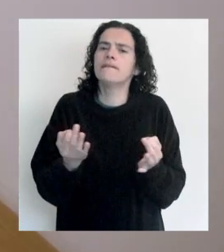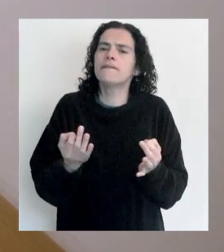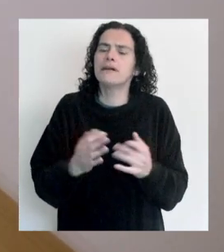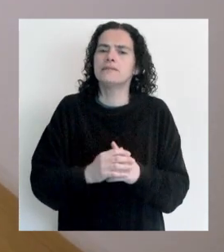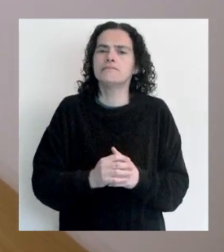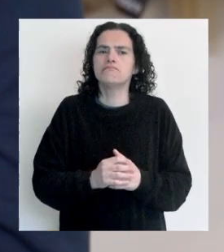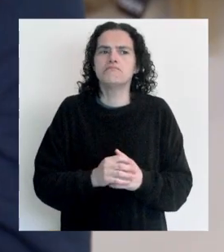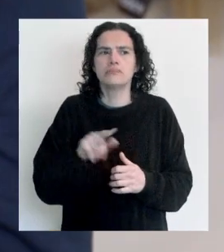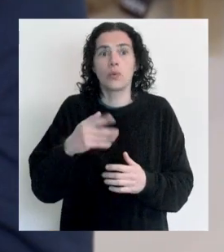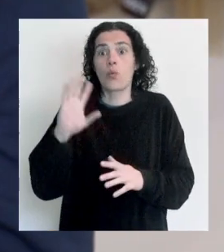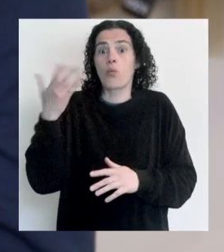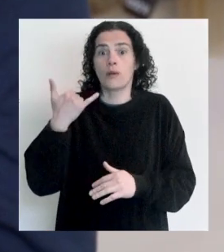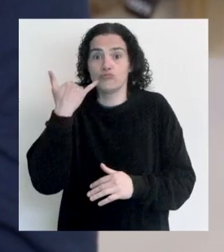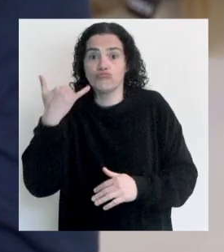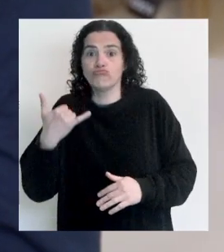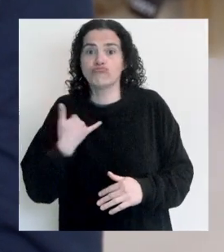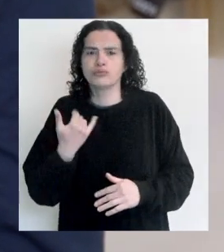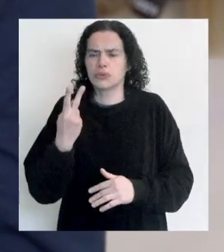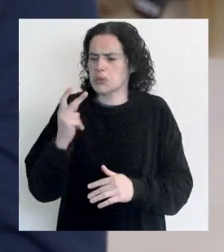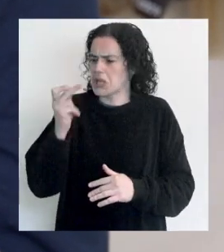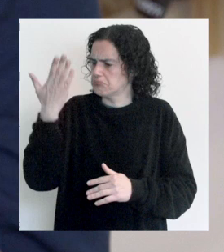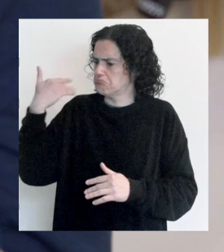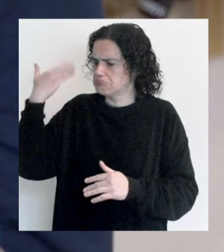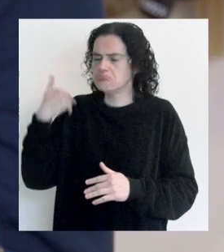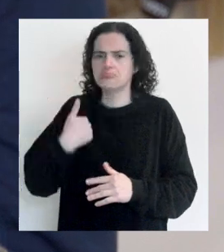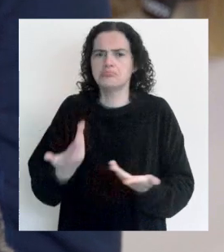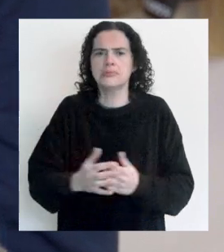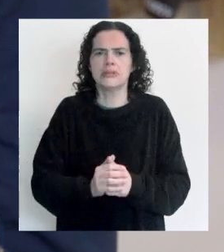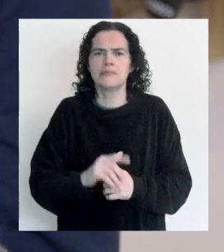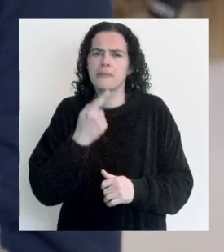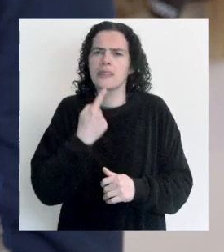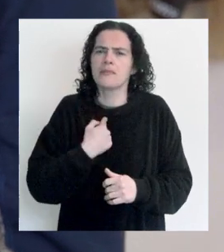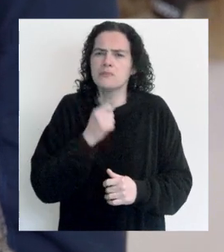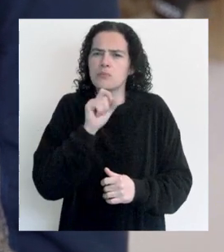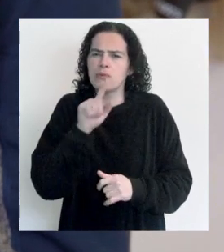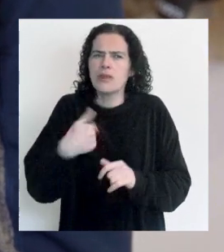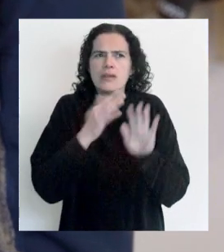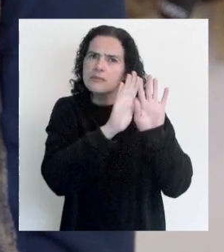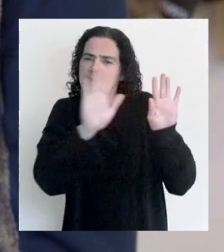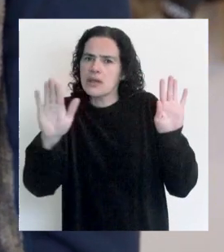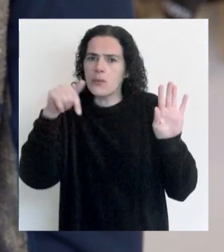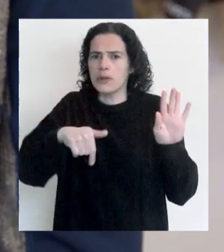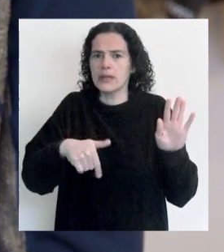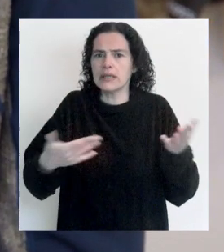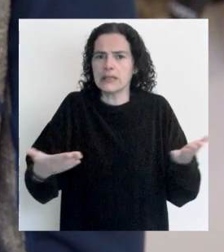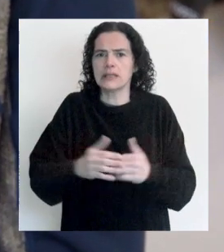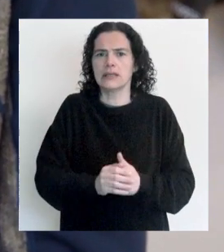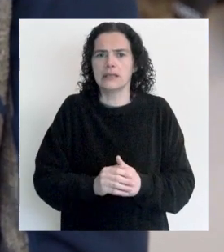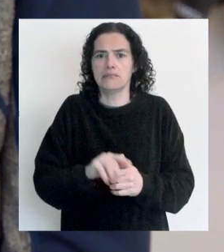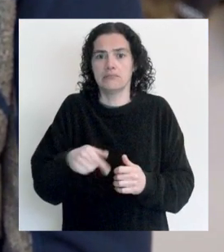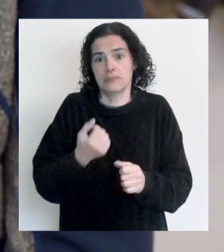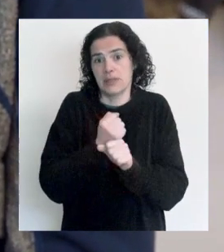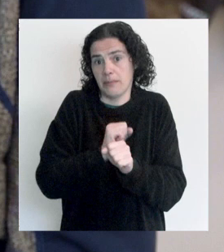actually, when Philippe called me about 2 years ago and suggested that we could do an exhibition here of